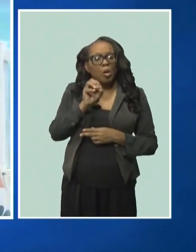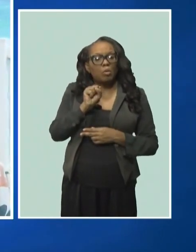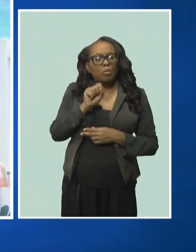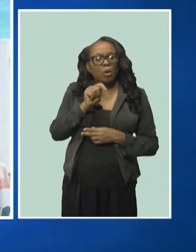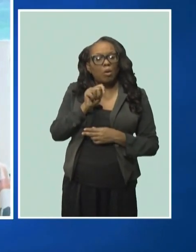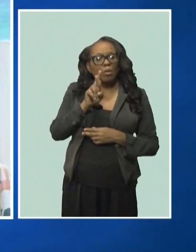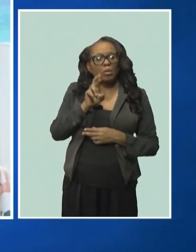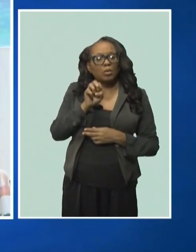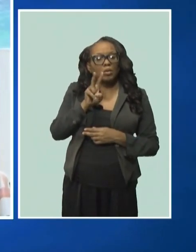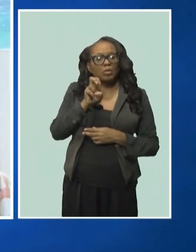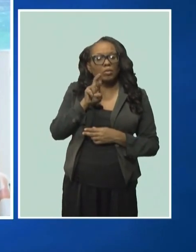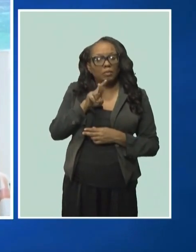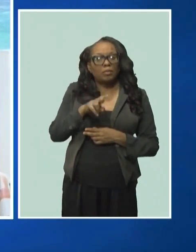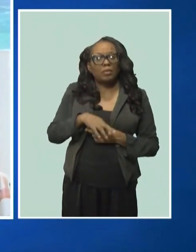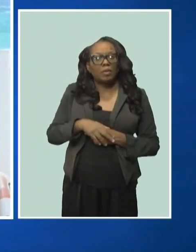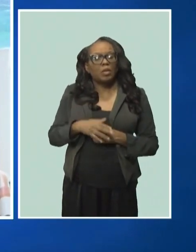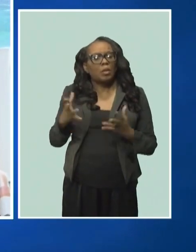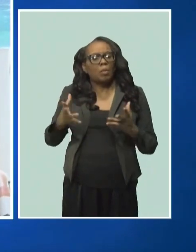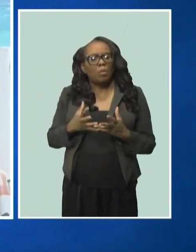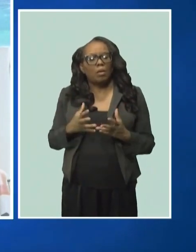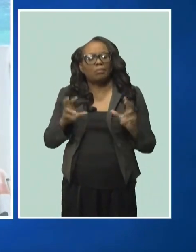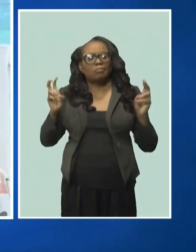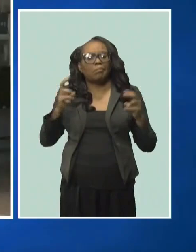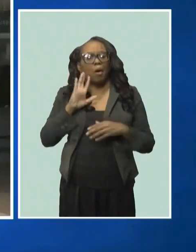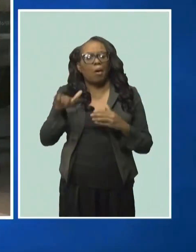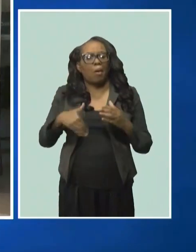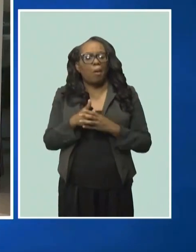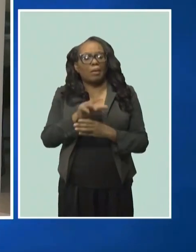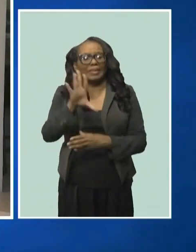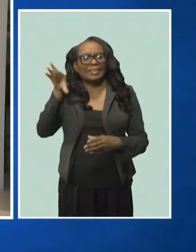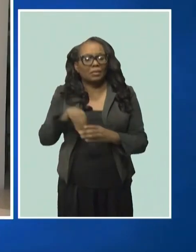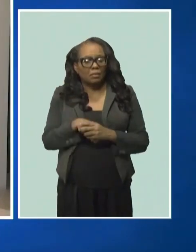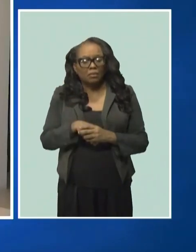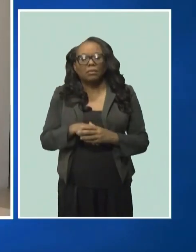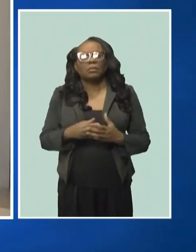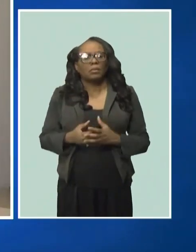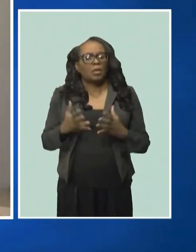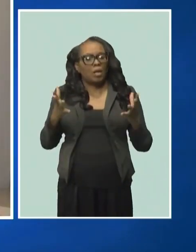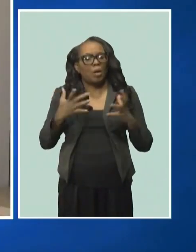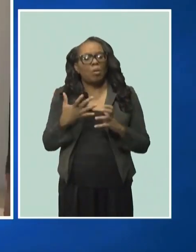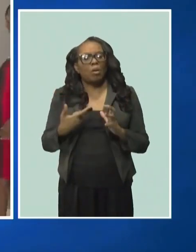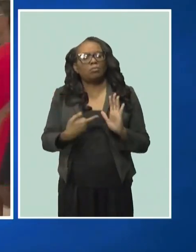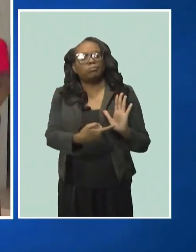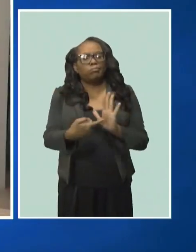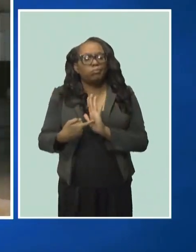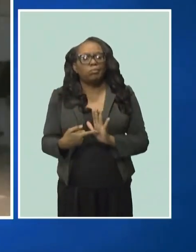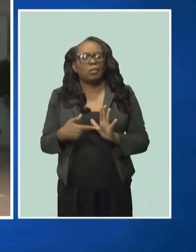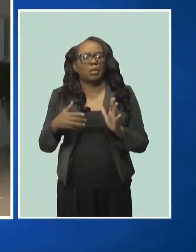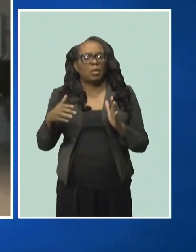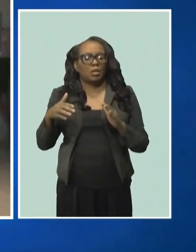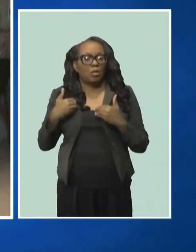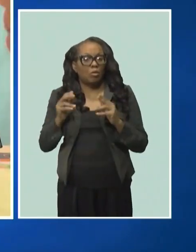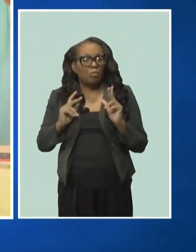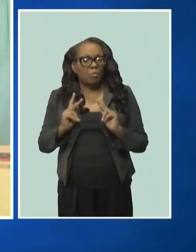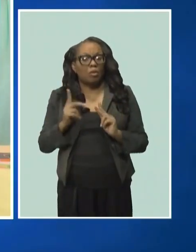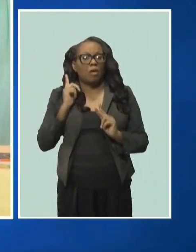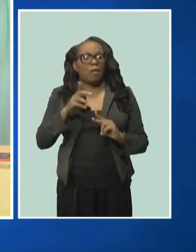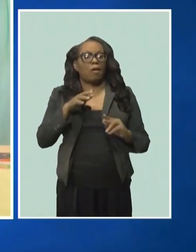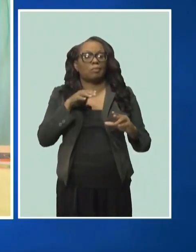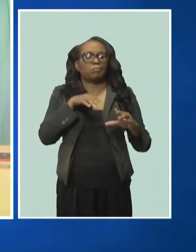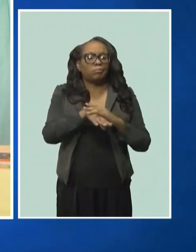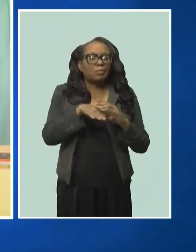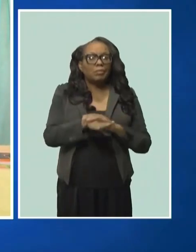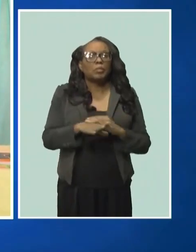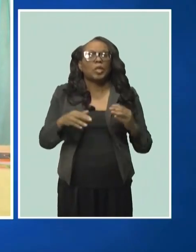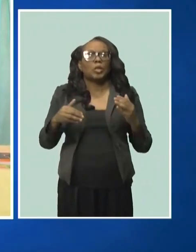it's the start of an all-inclusive plan aimed at exposing young entrepreneurs to potentially new markets. So actually